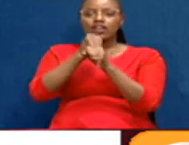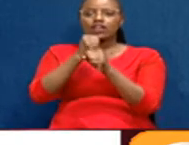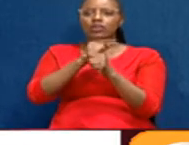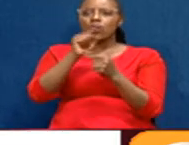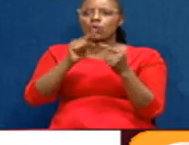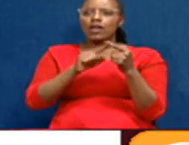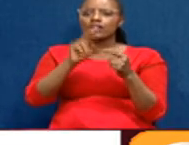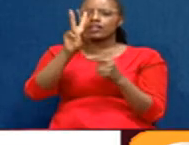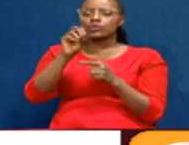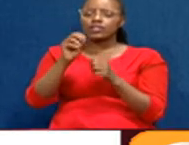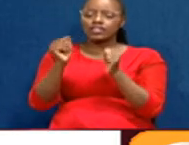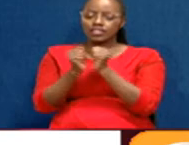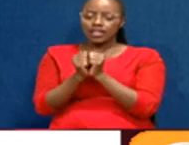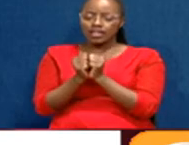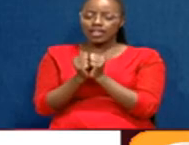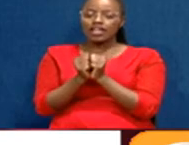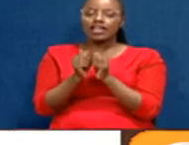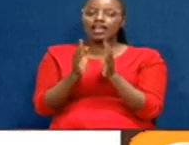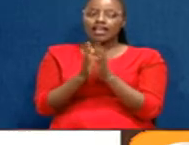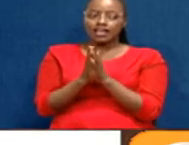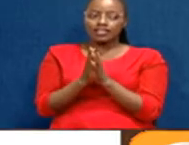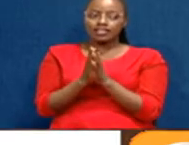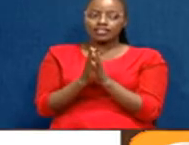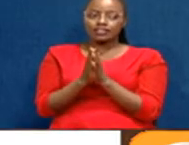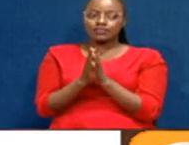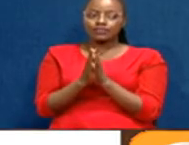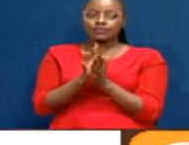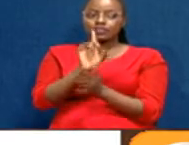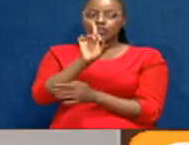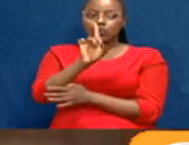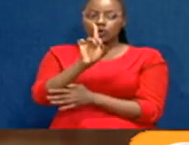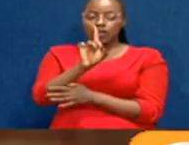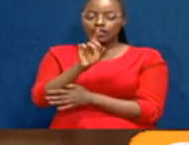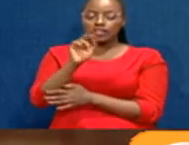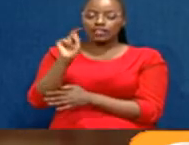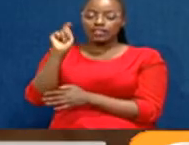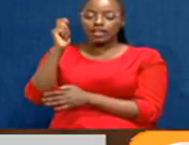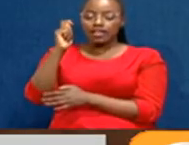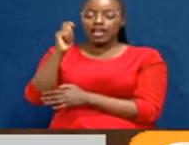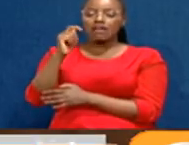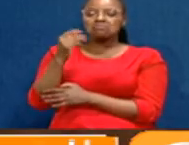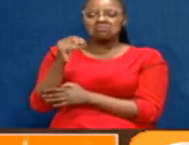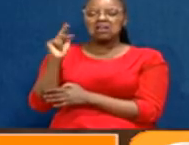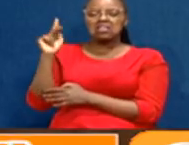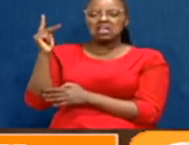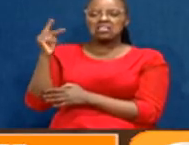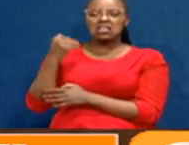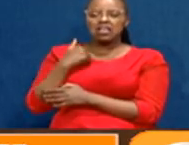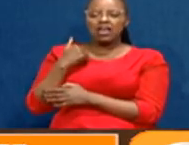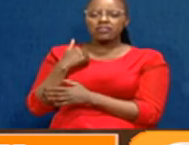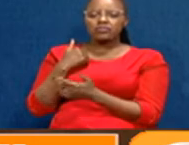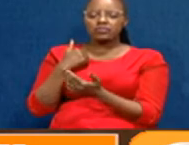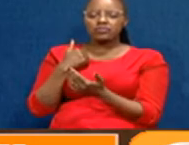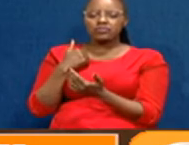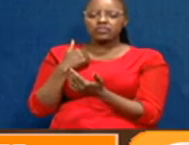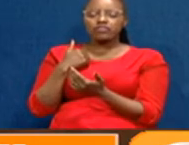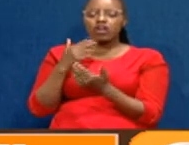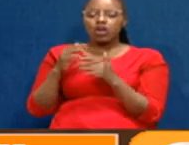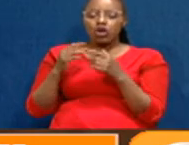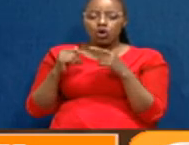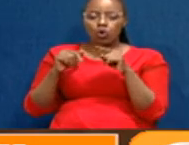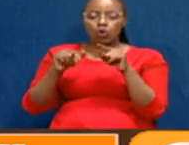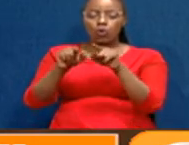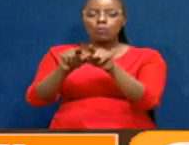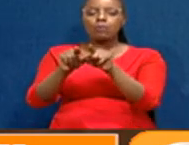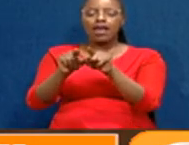done way back in 2010. Mm-hmm. And one in Kenya was able to comply